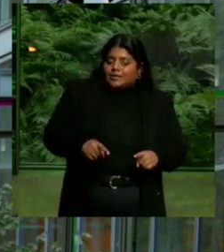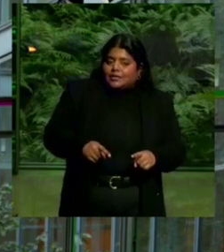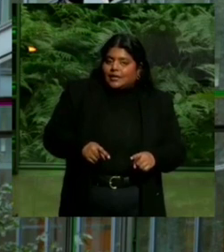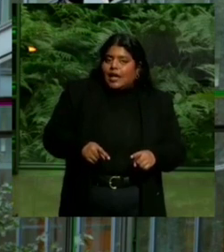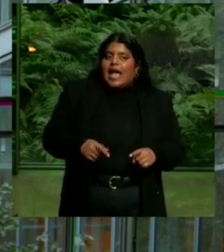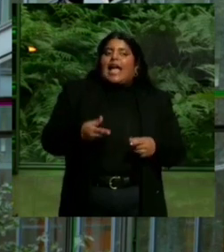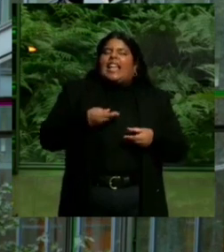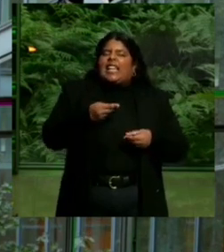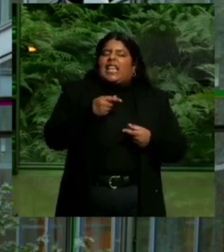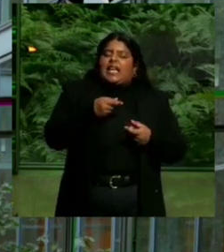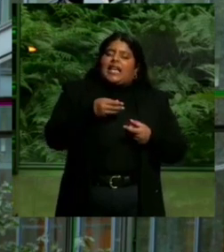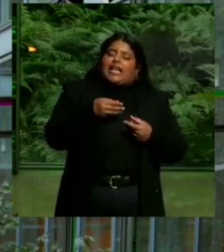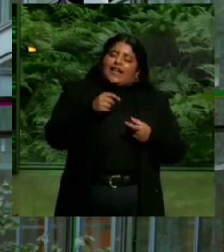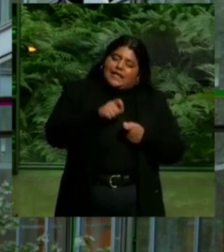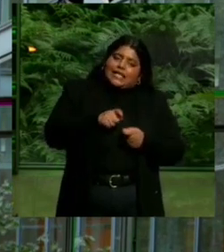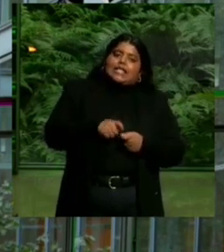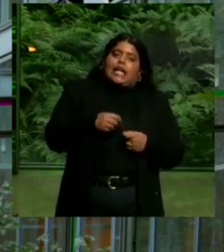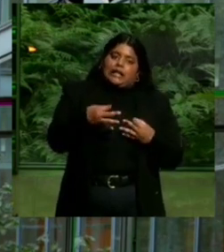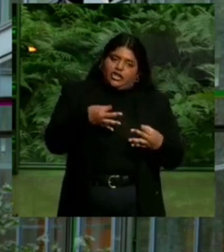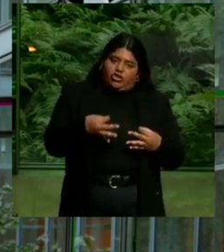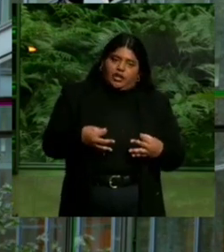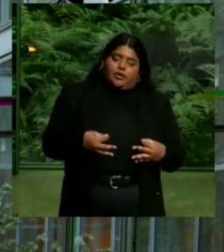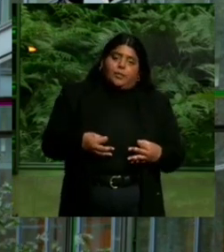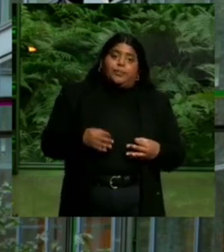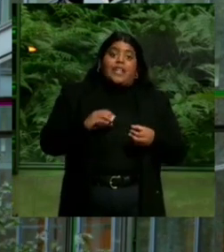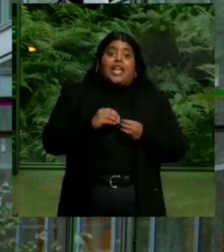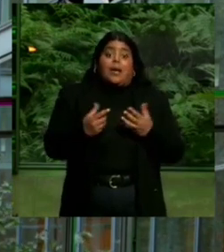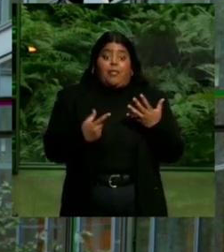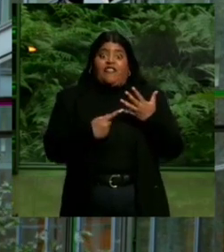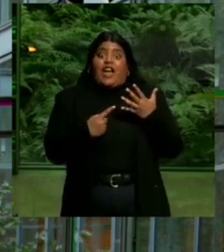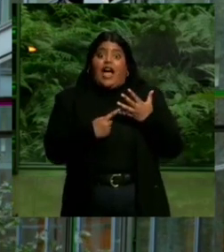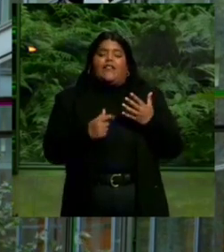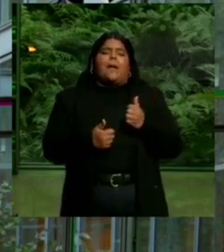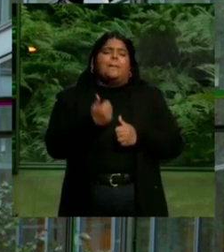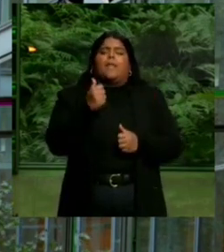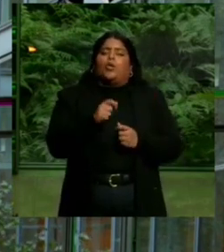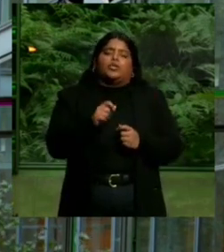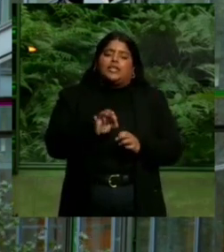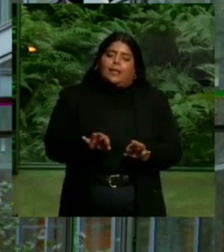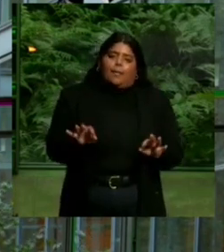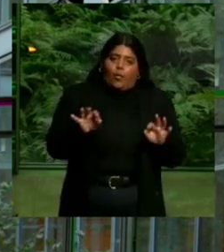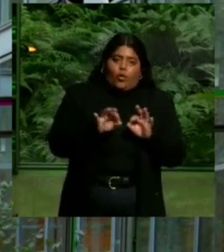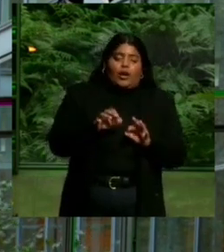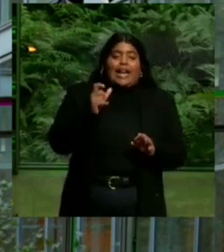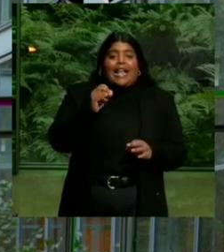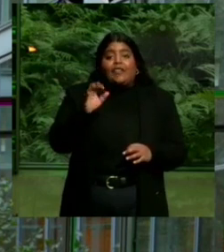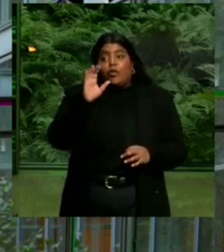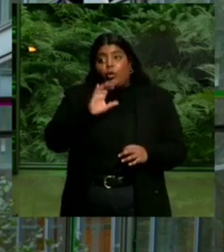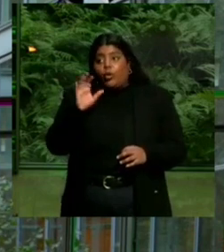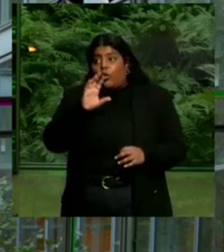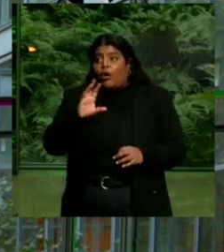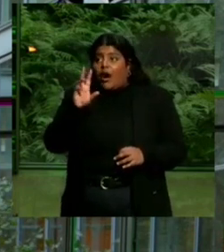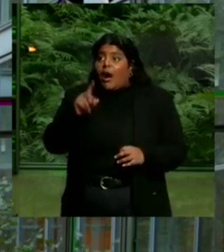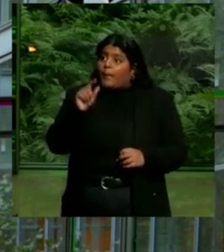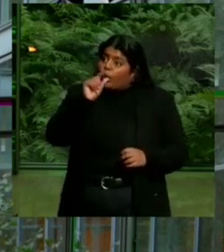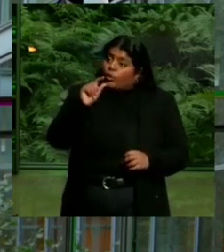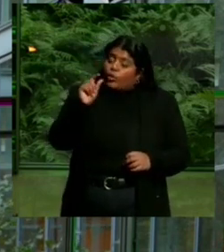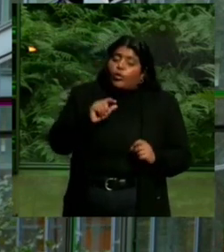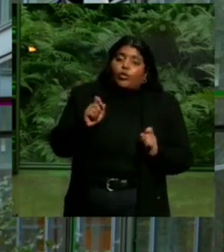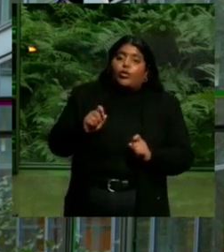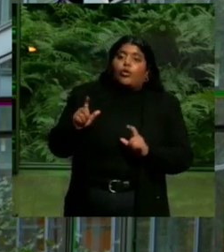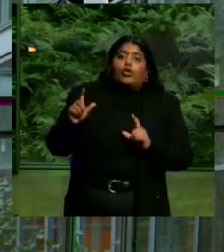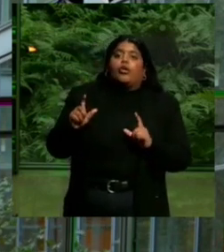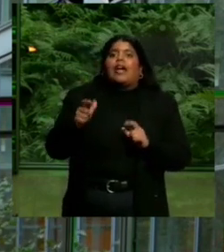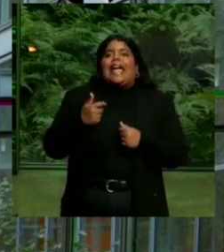some detailed instructions. Now, number 5 is the most important part. And if you ever look up any news about this or go into any